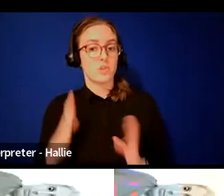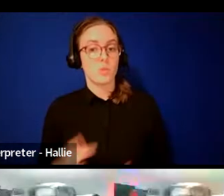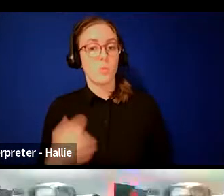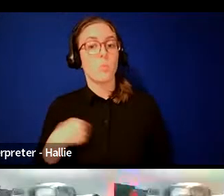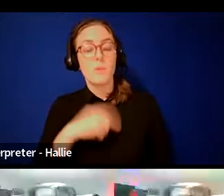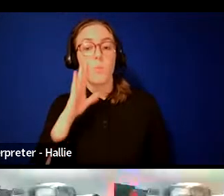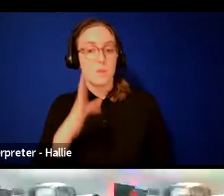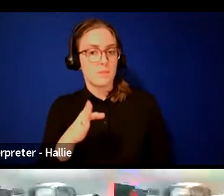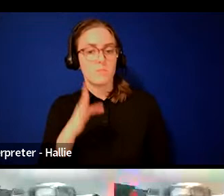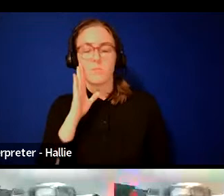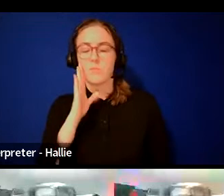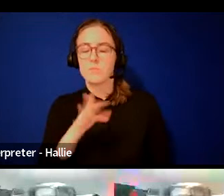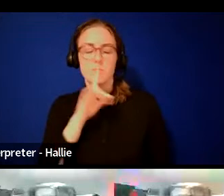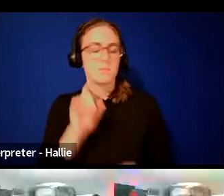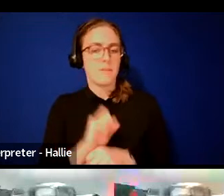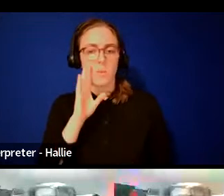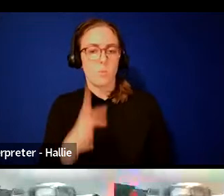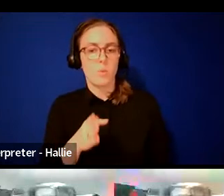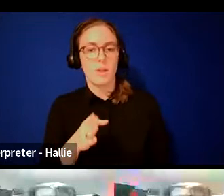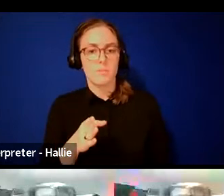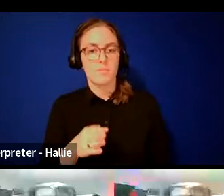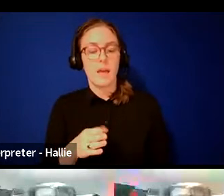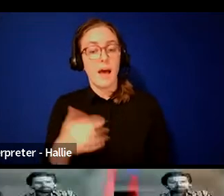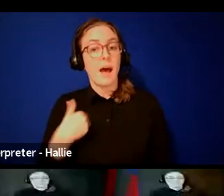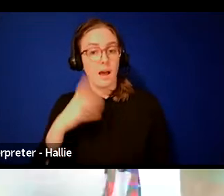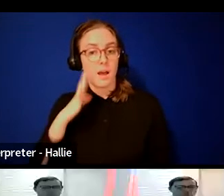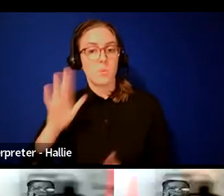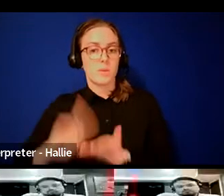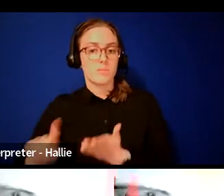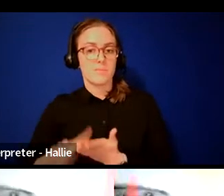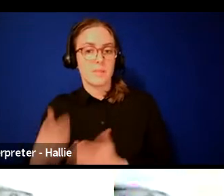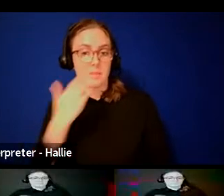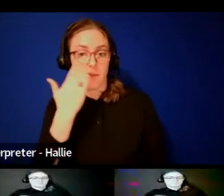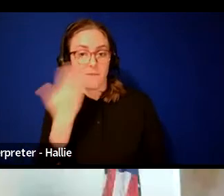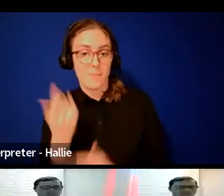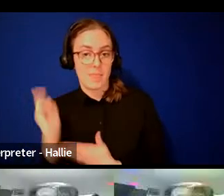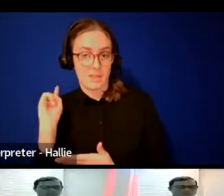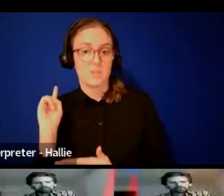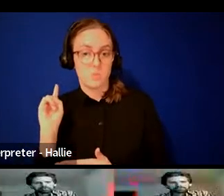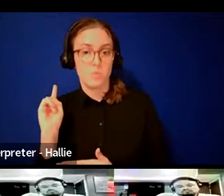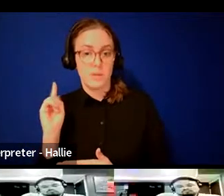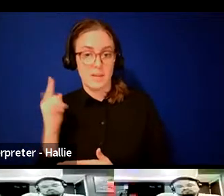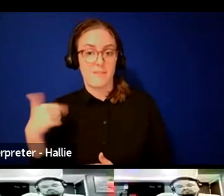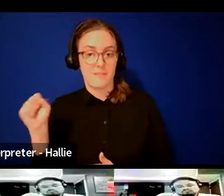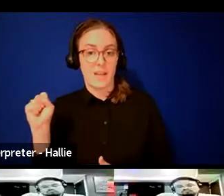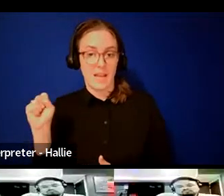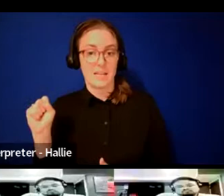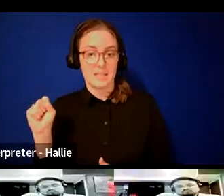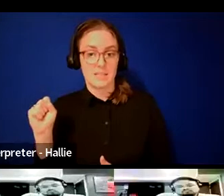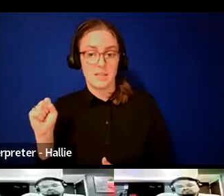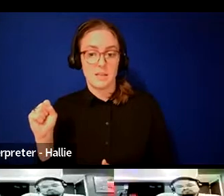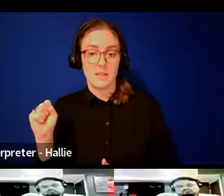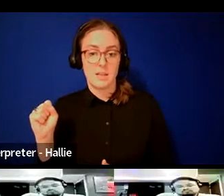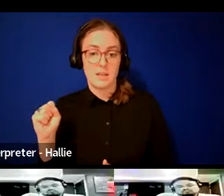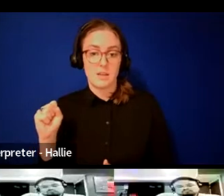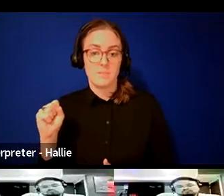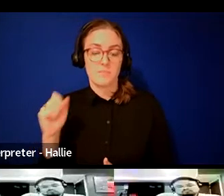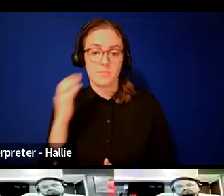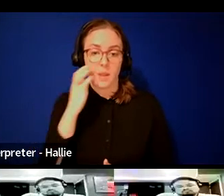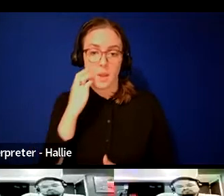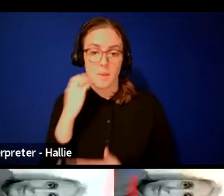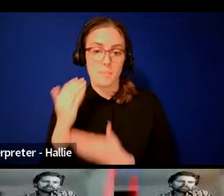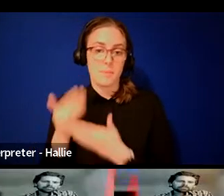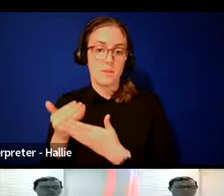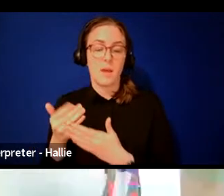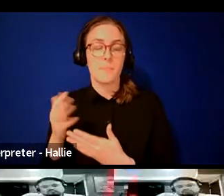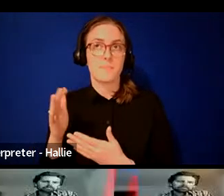will definitely be looking into the smell from last week of gas in